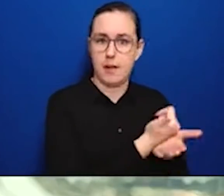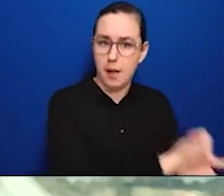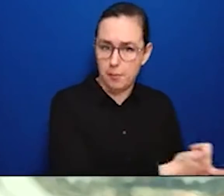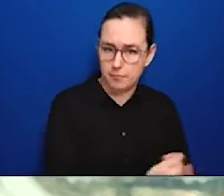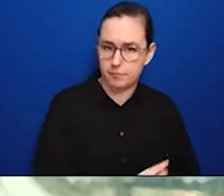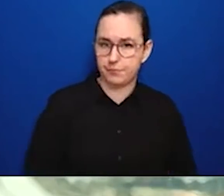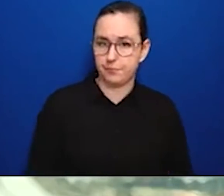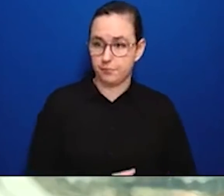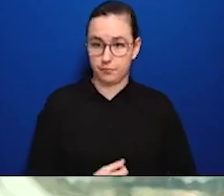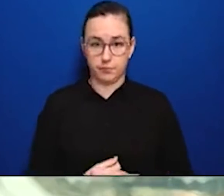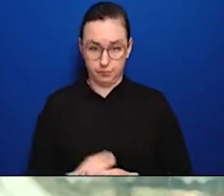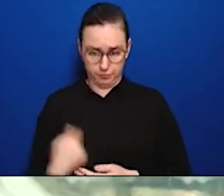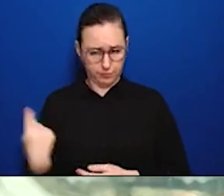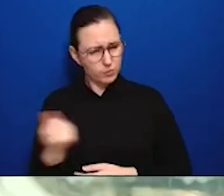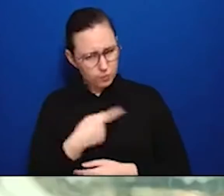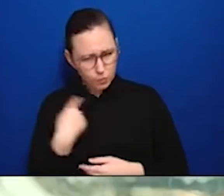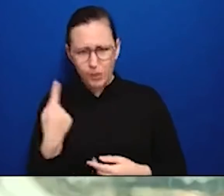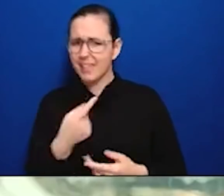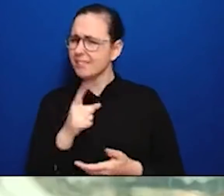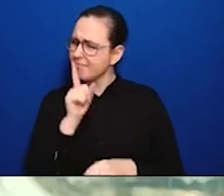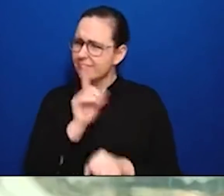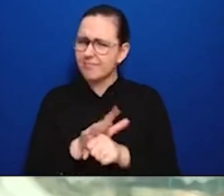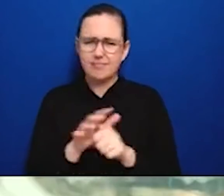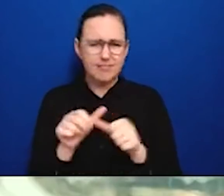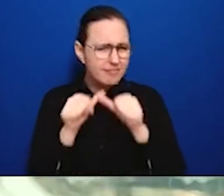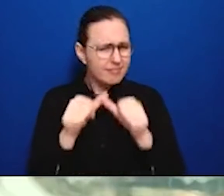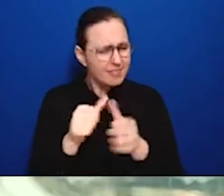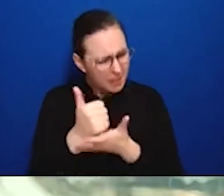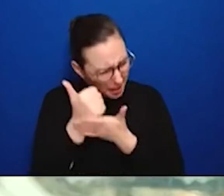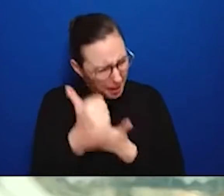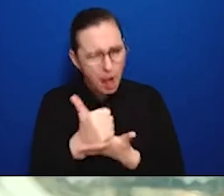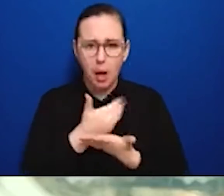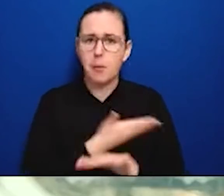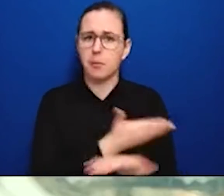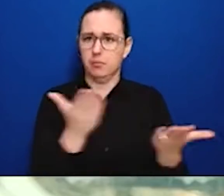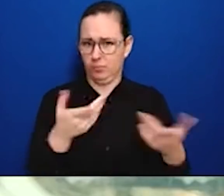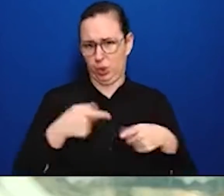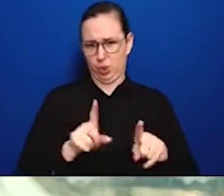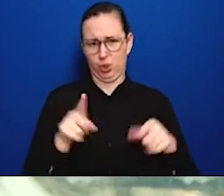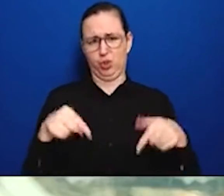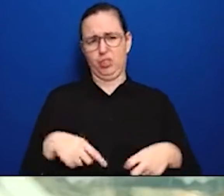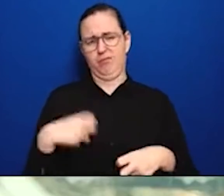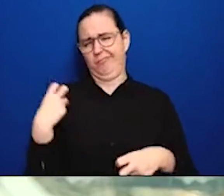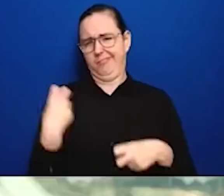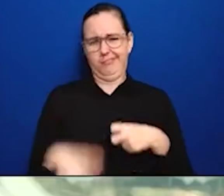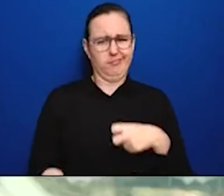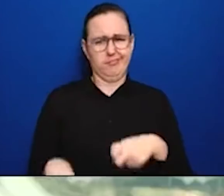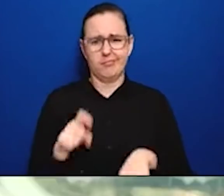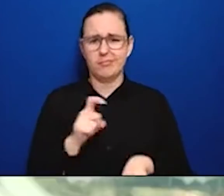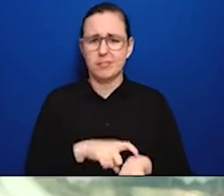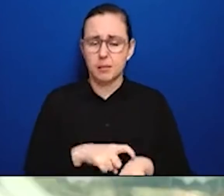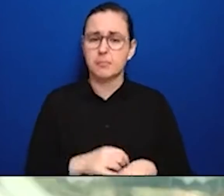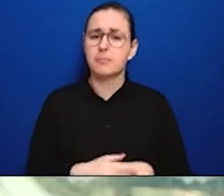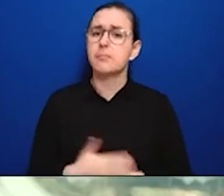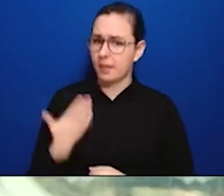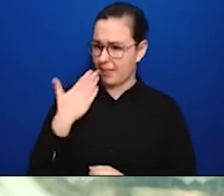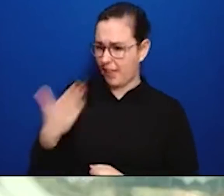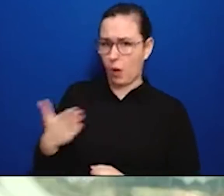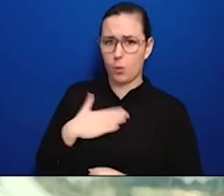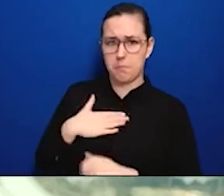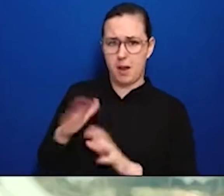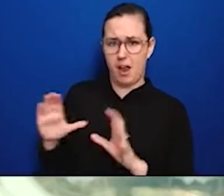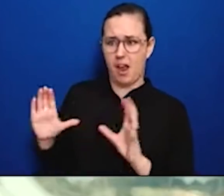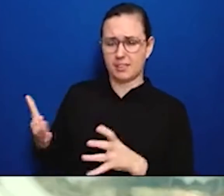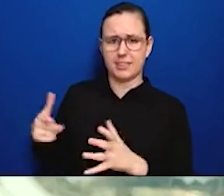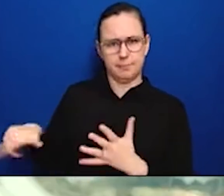difficult times. I want to thank my team at the Ministry of Jobs, Economic Recovery and Innovation for fast-tracking this